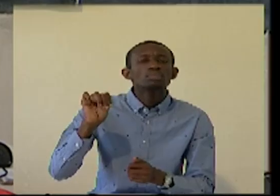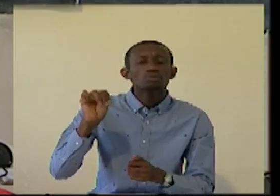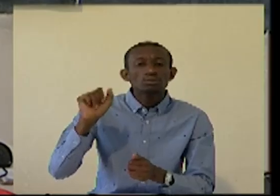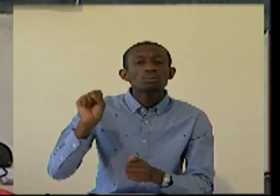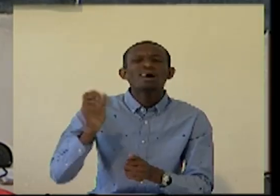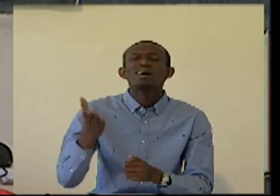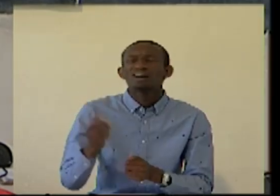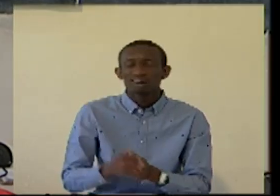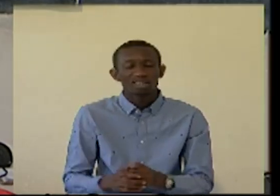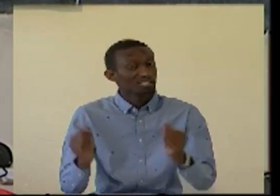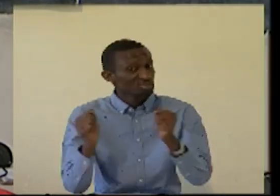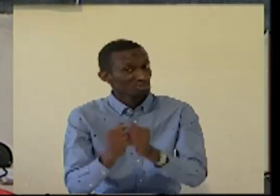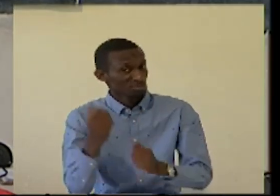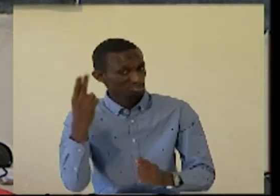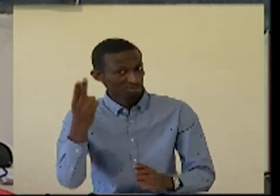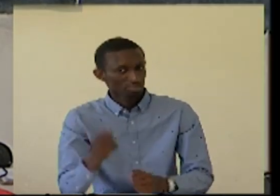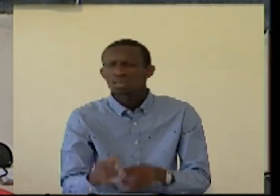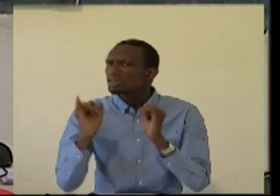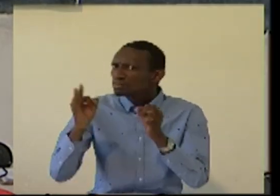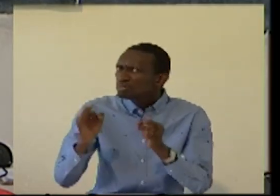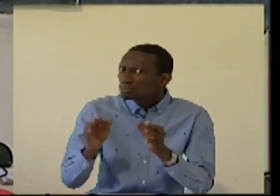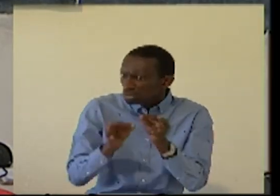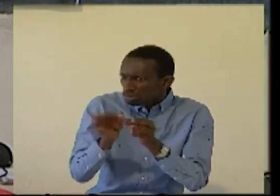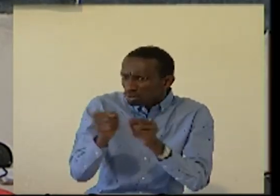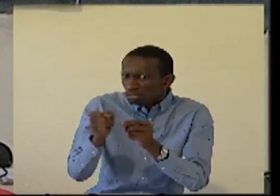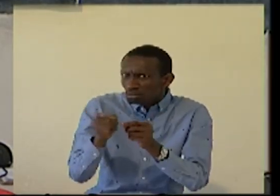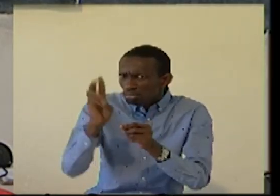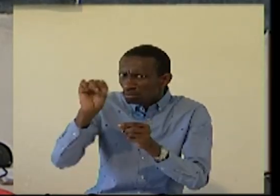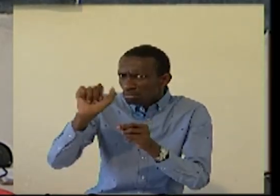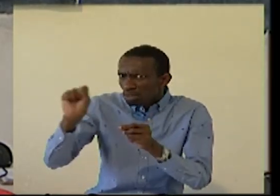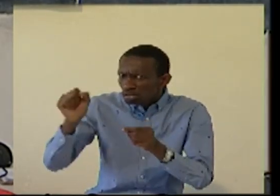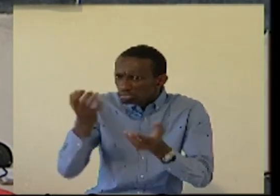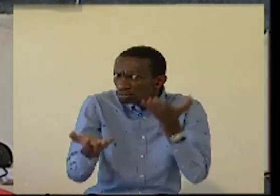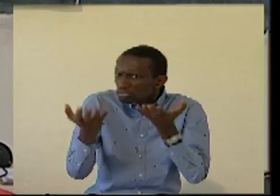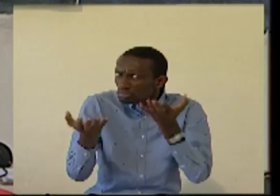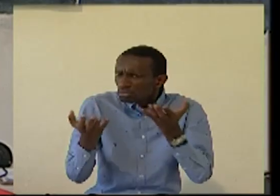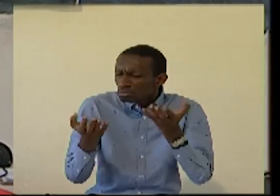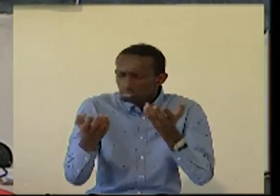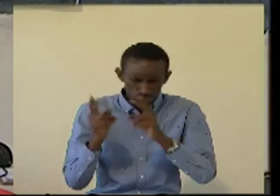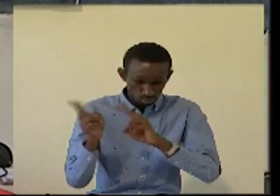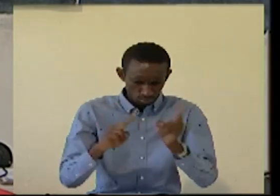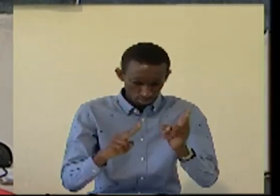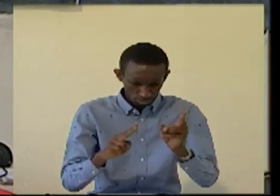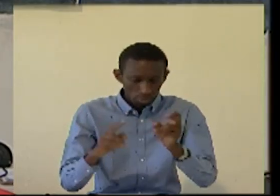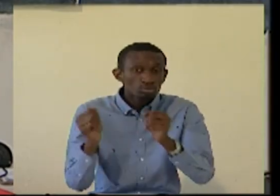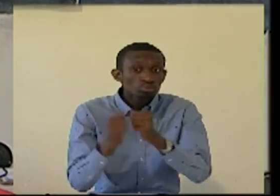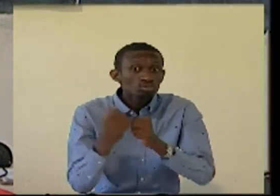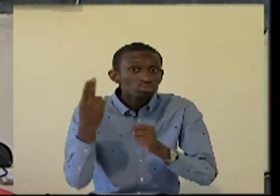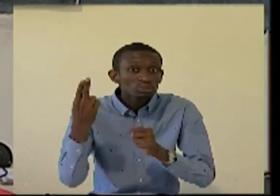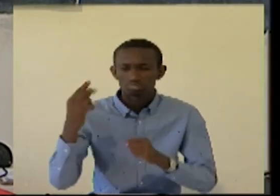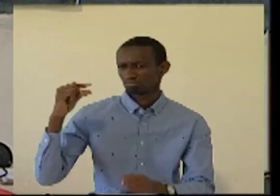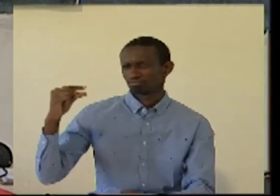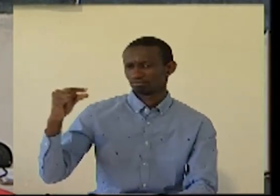And when we express this mass in common units, we find that 12